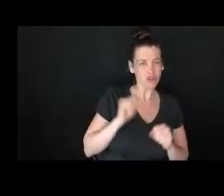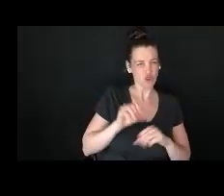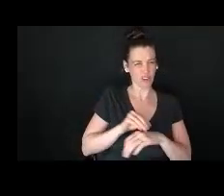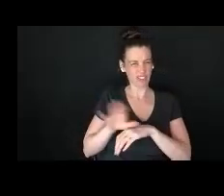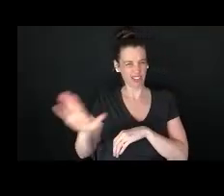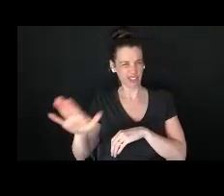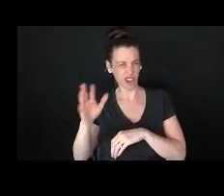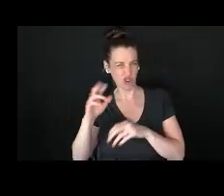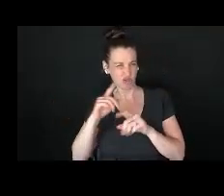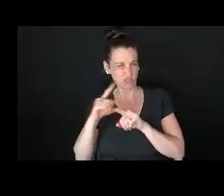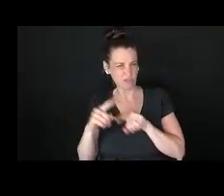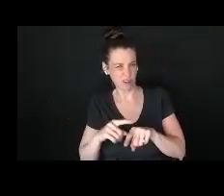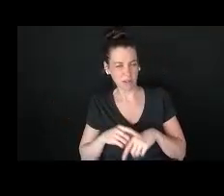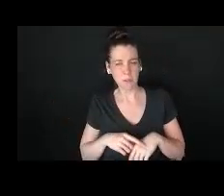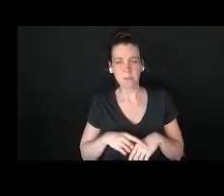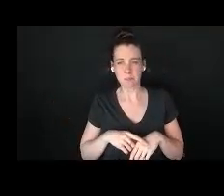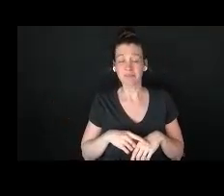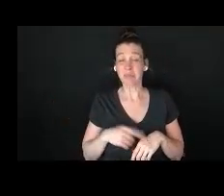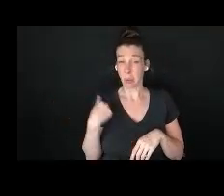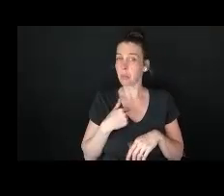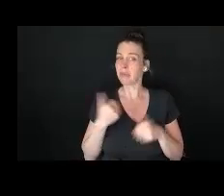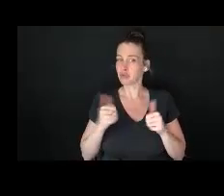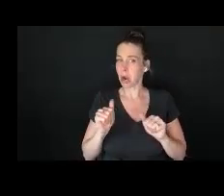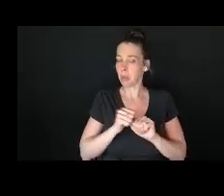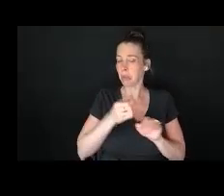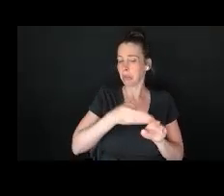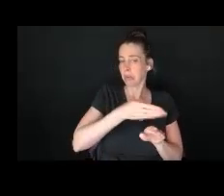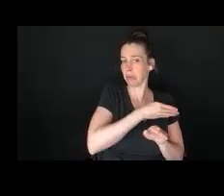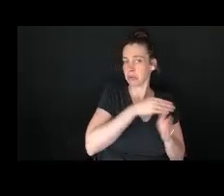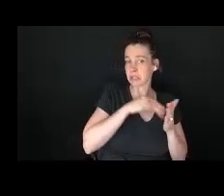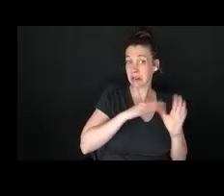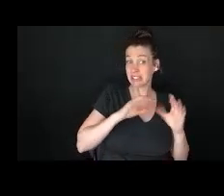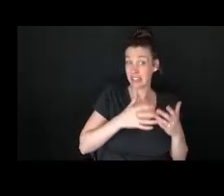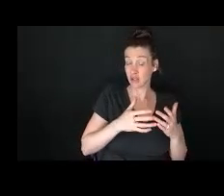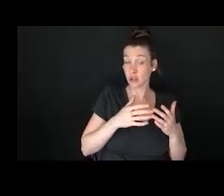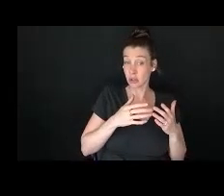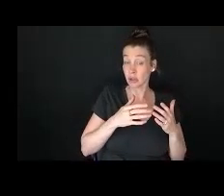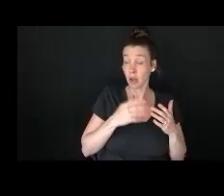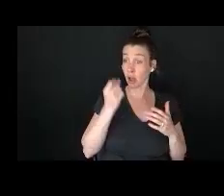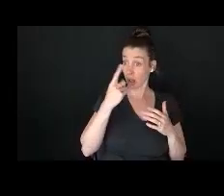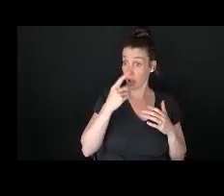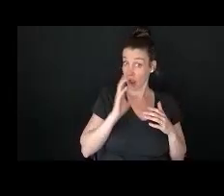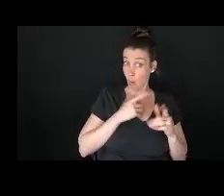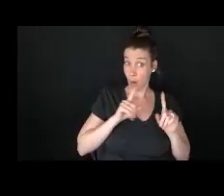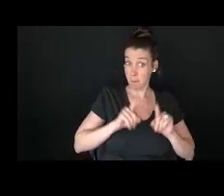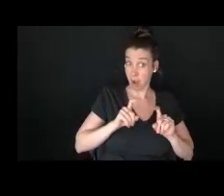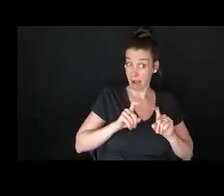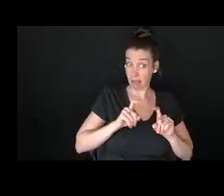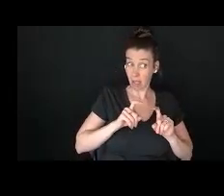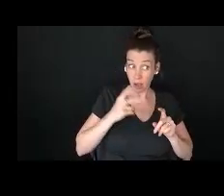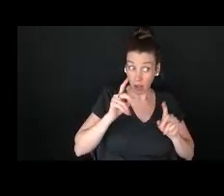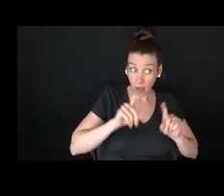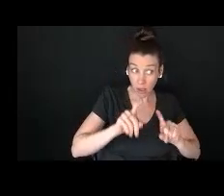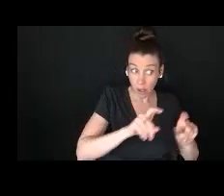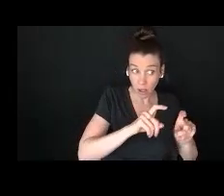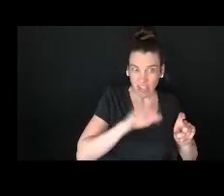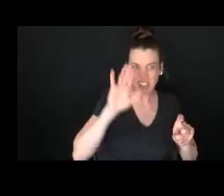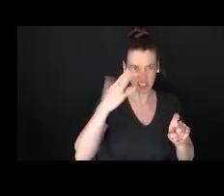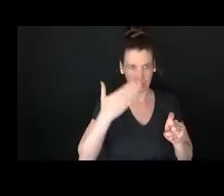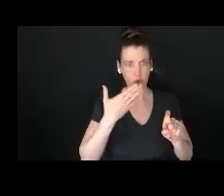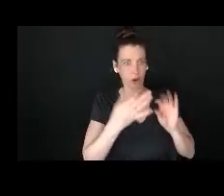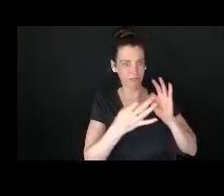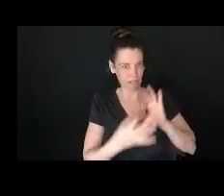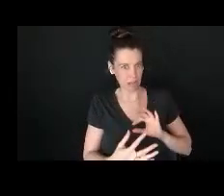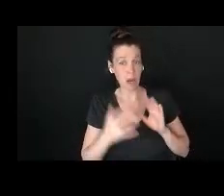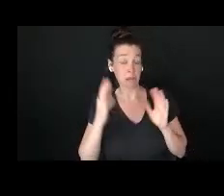this in a variety of study sections so far. So far in the pilots, the feedback was well received. Perhaps you experienced